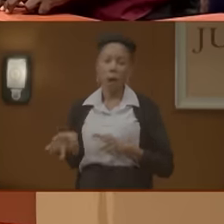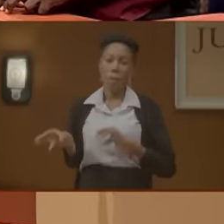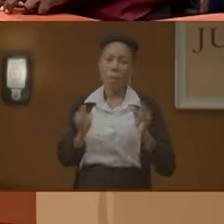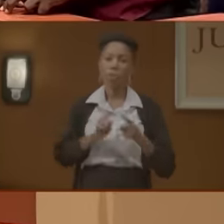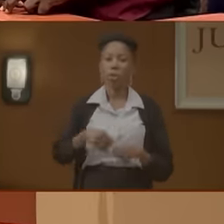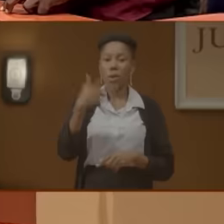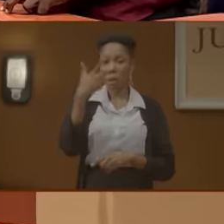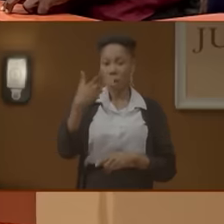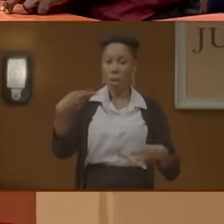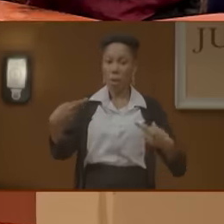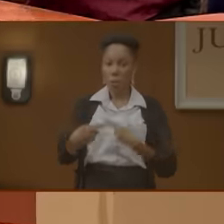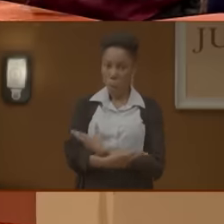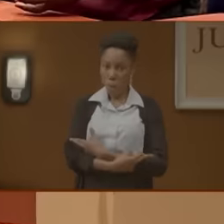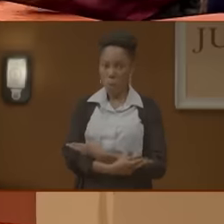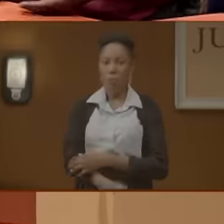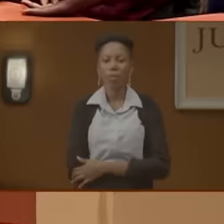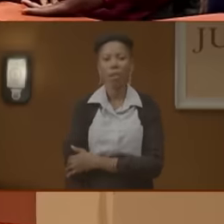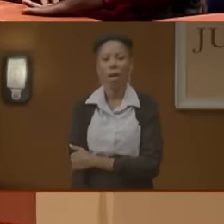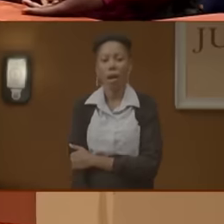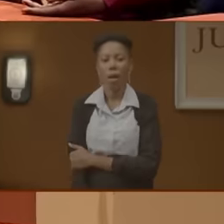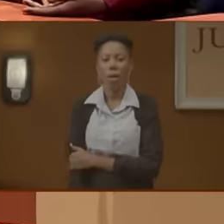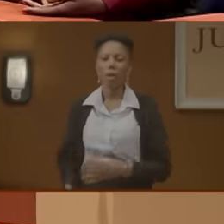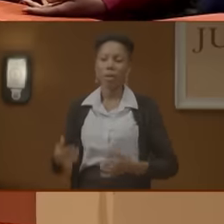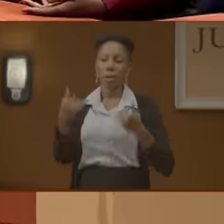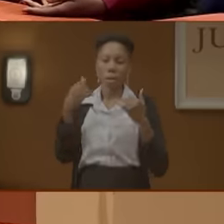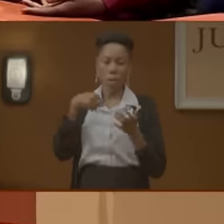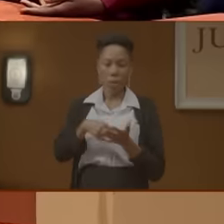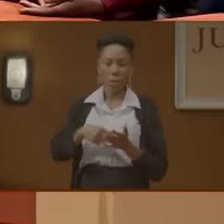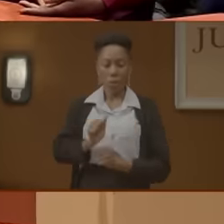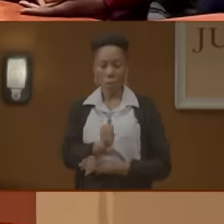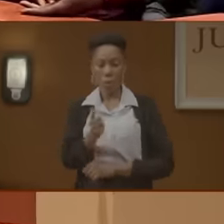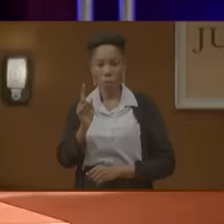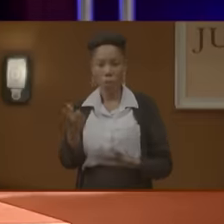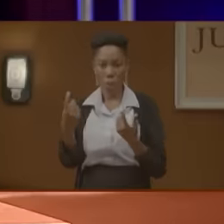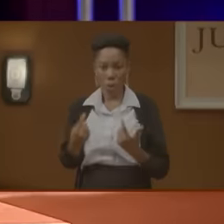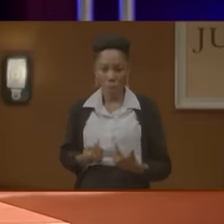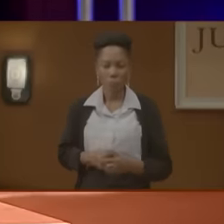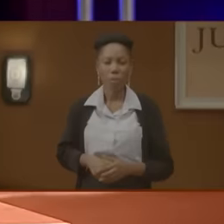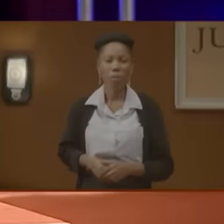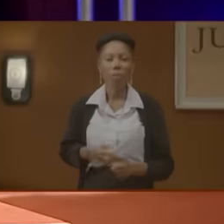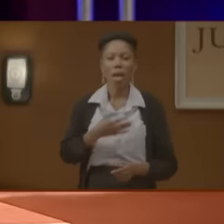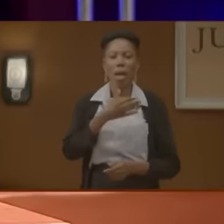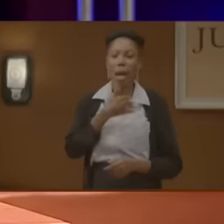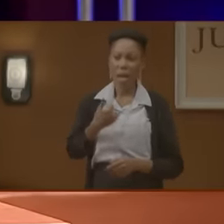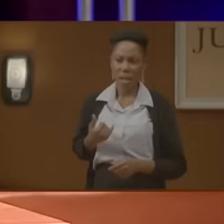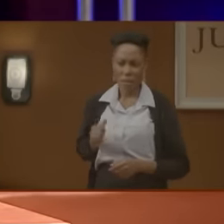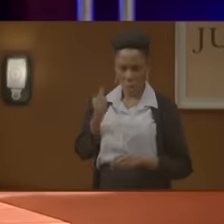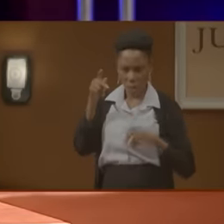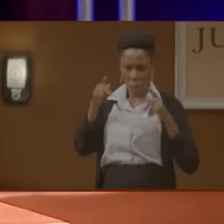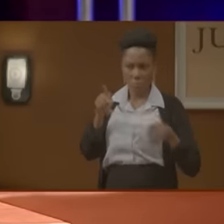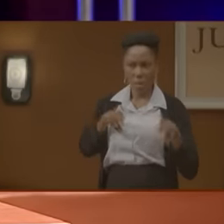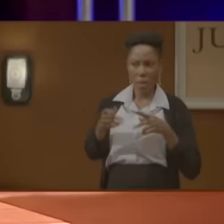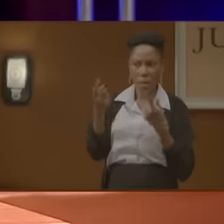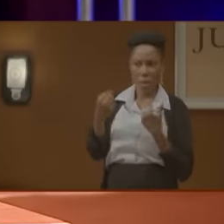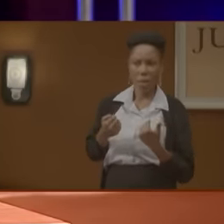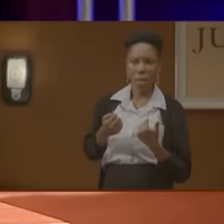apartment. Now, this other one came up because she was having, there's a church member that was flaunting money about Mr. Matthew. So, in